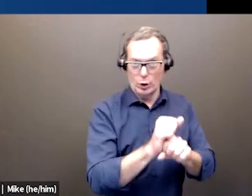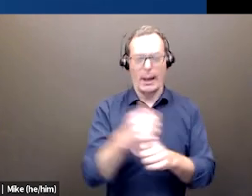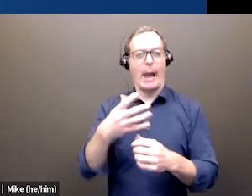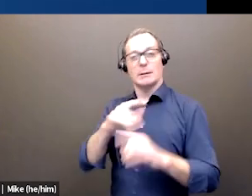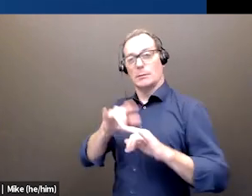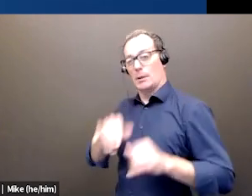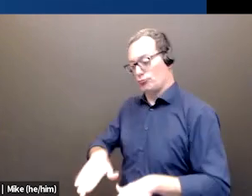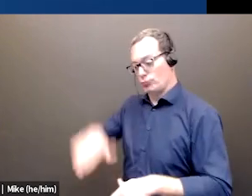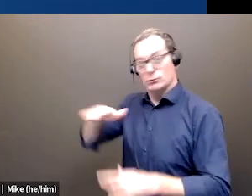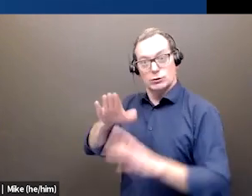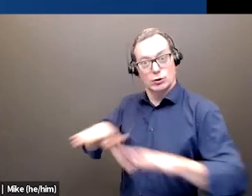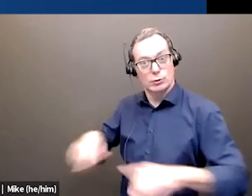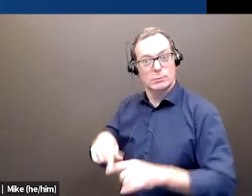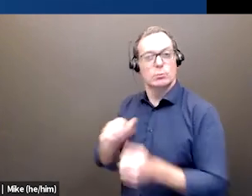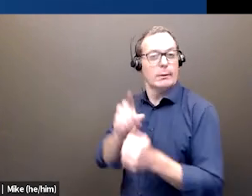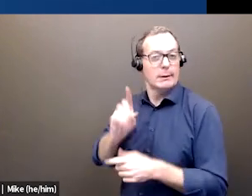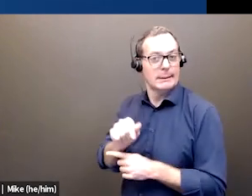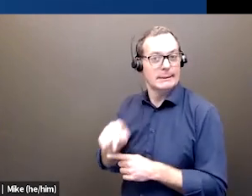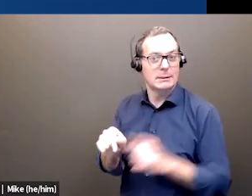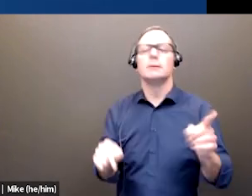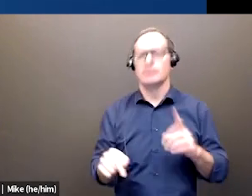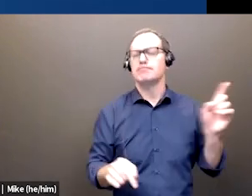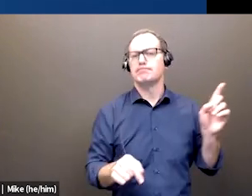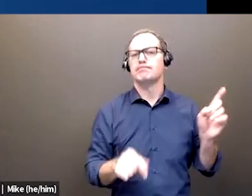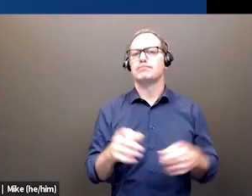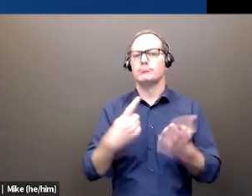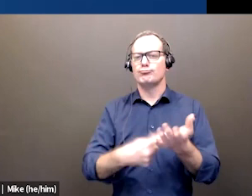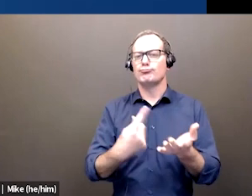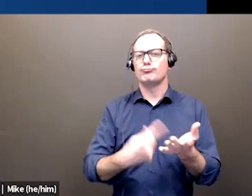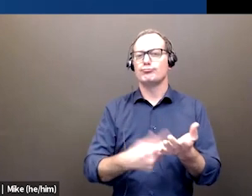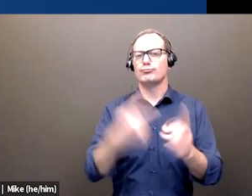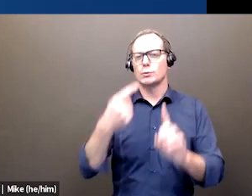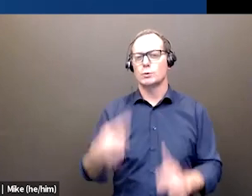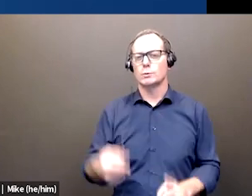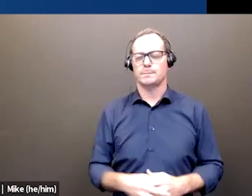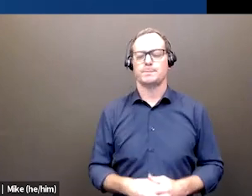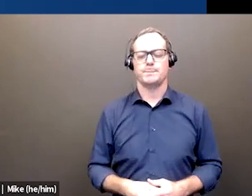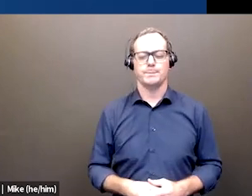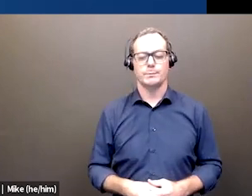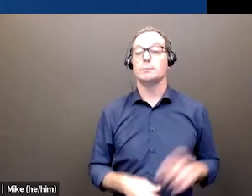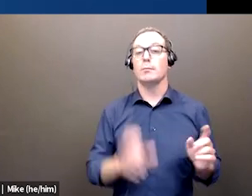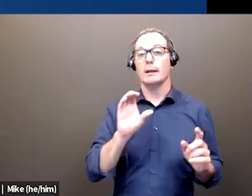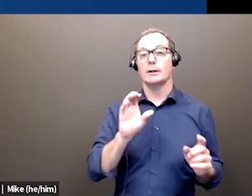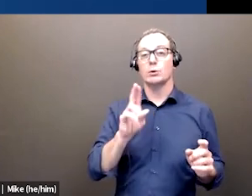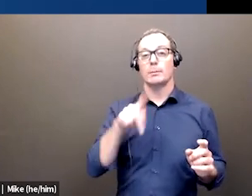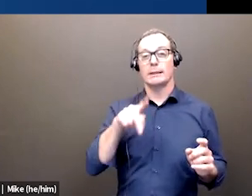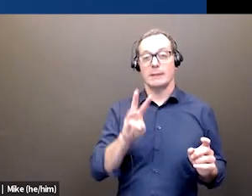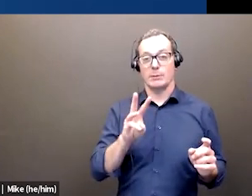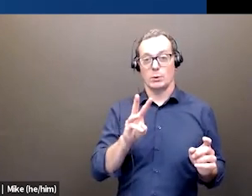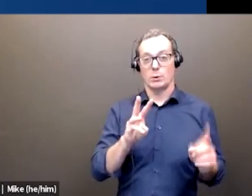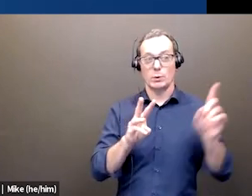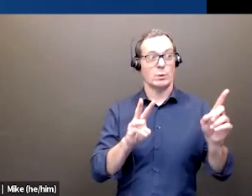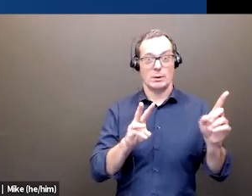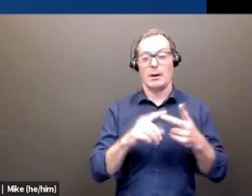The CUPW Childcare took the video out and the discussion guide out